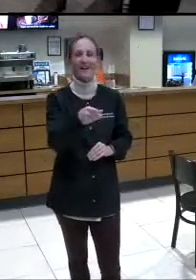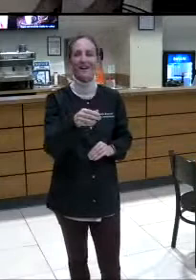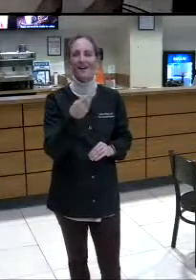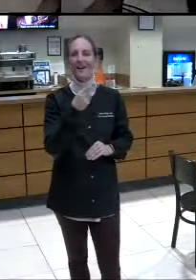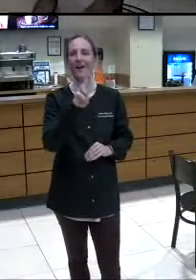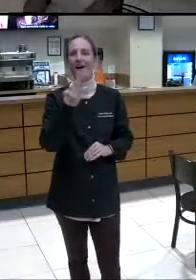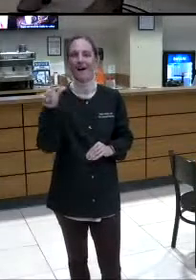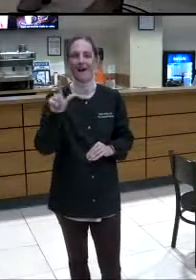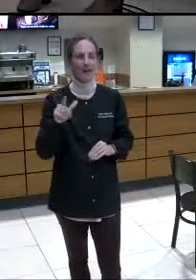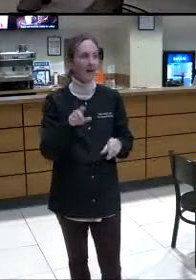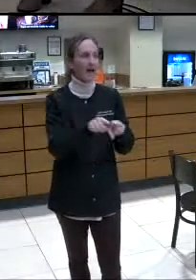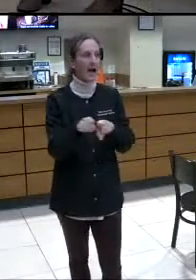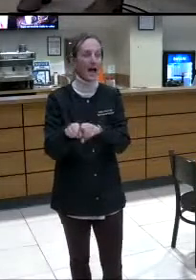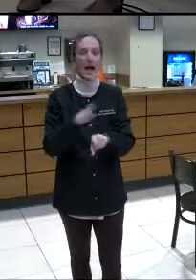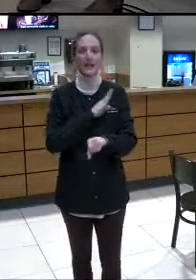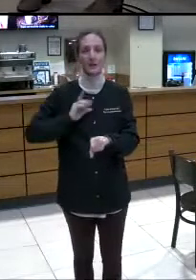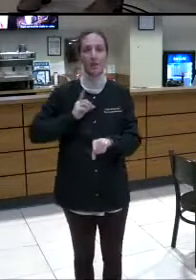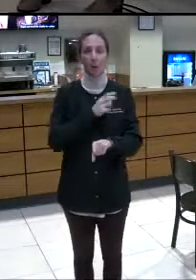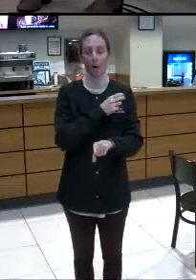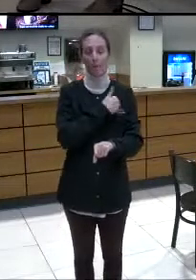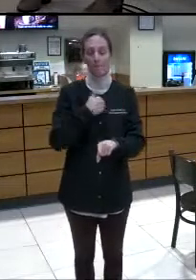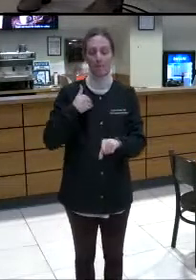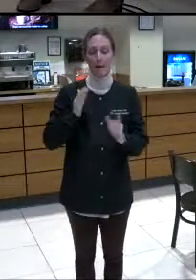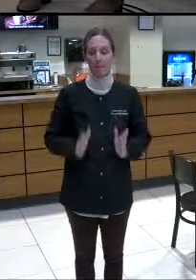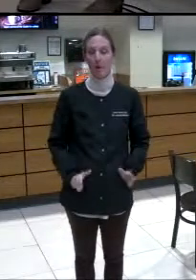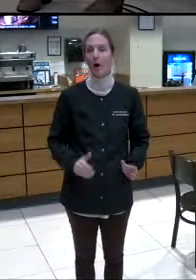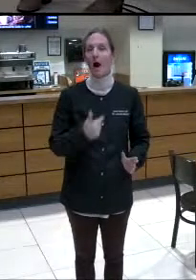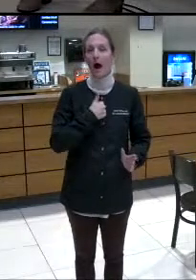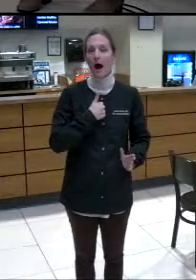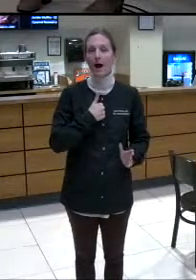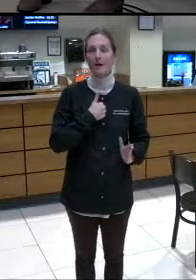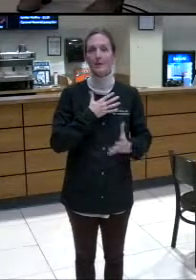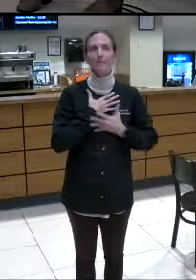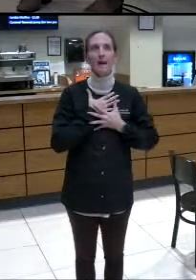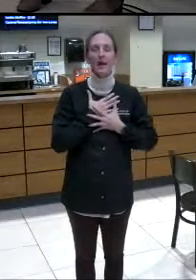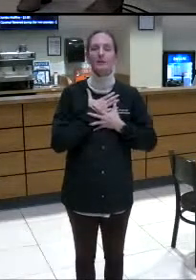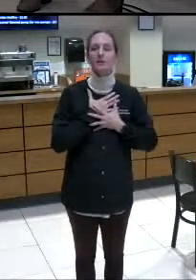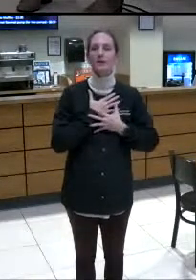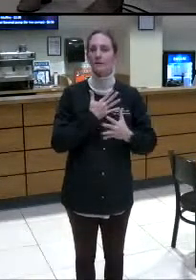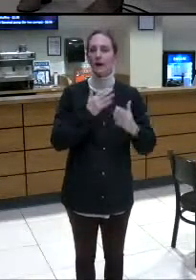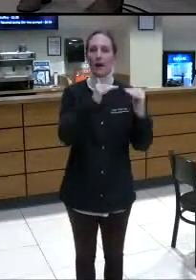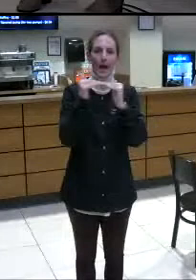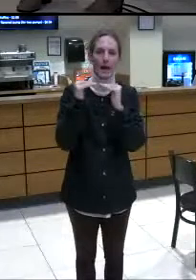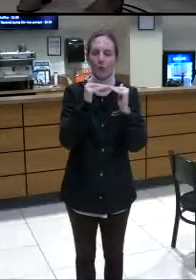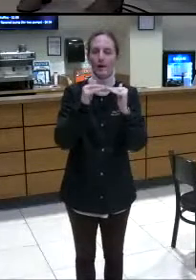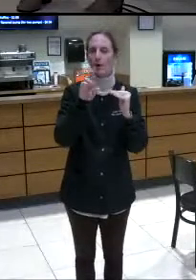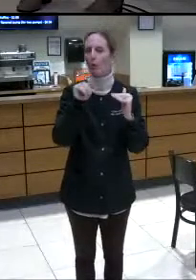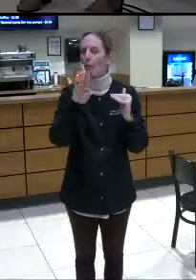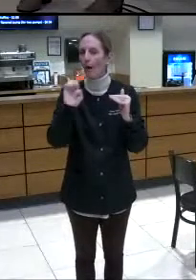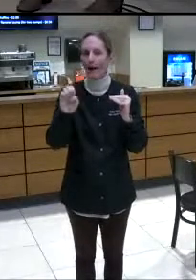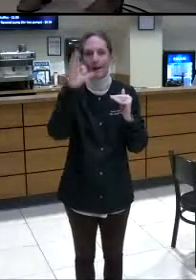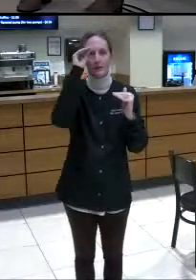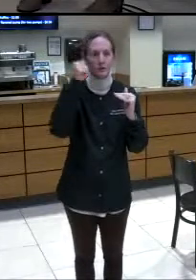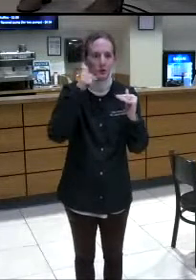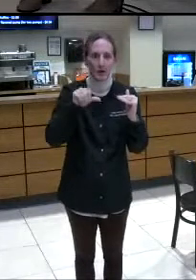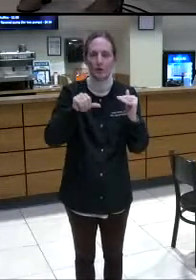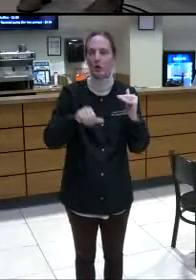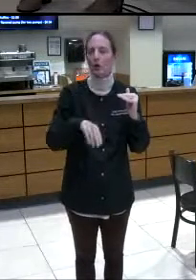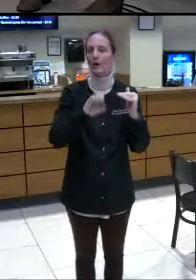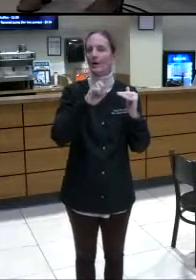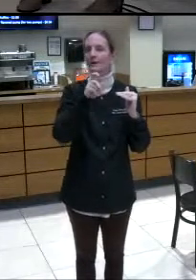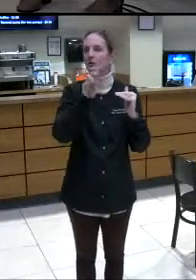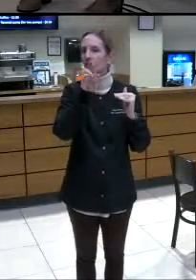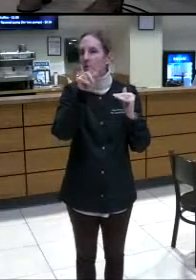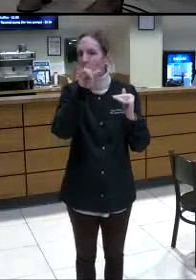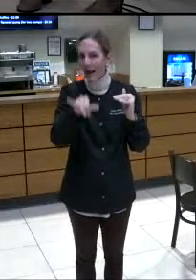As a board member, I'm most passionate about equity, regardless of race, gender, ability, sexuality, anything.